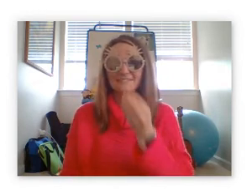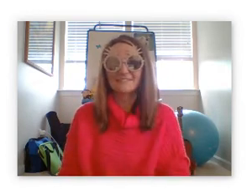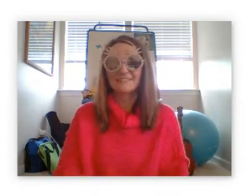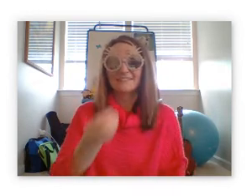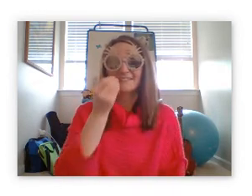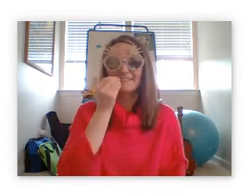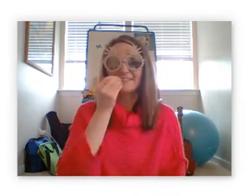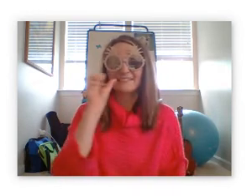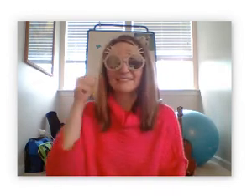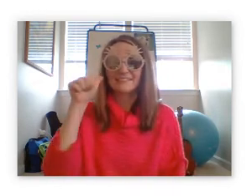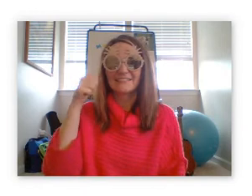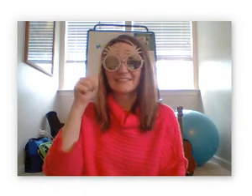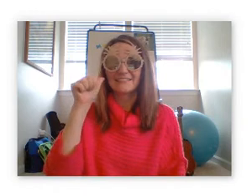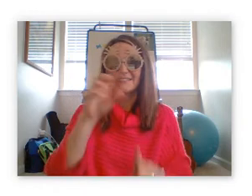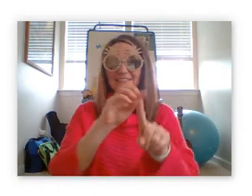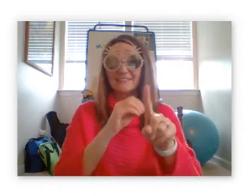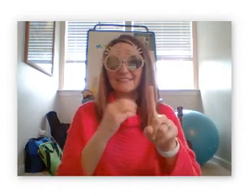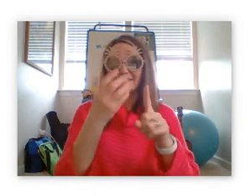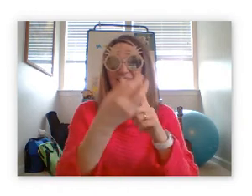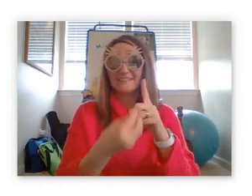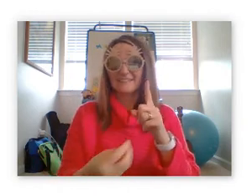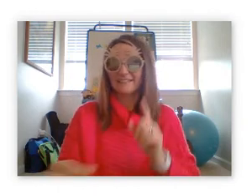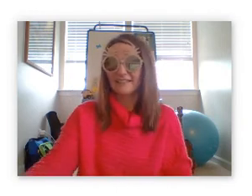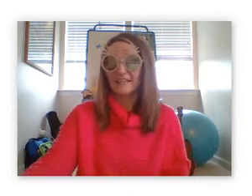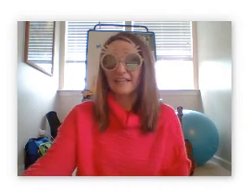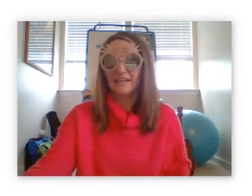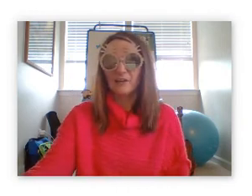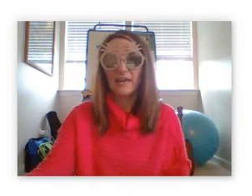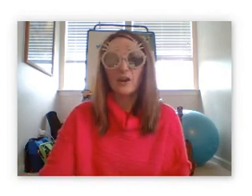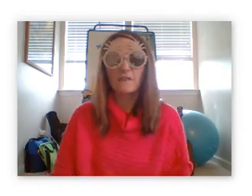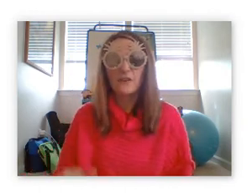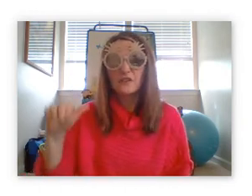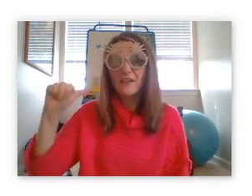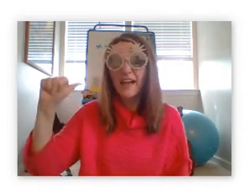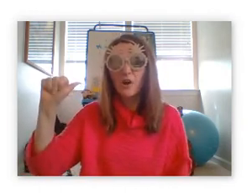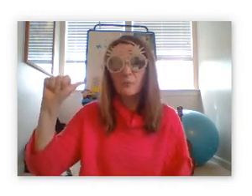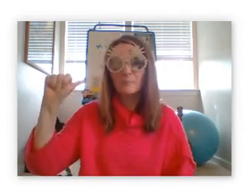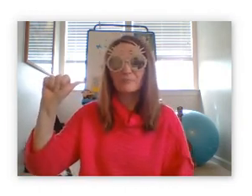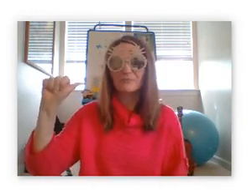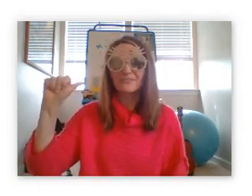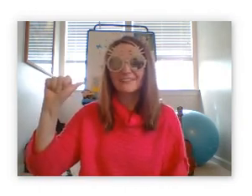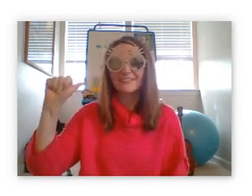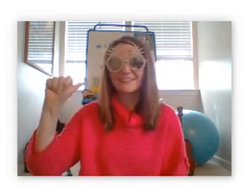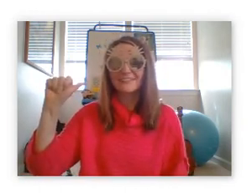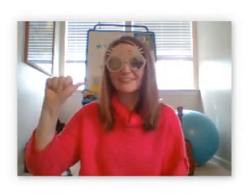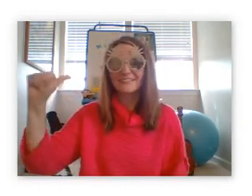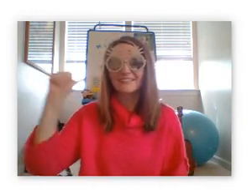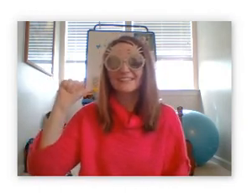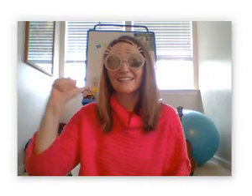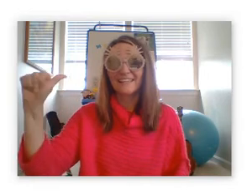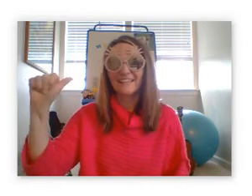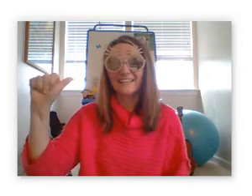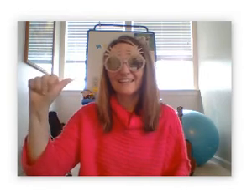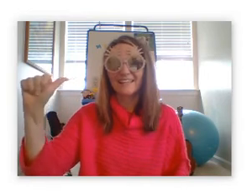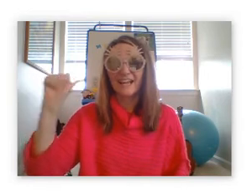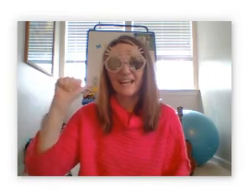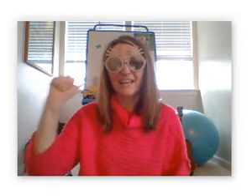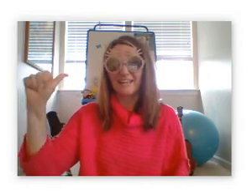eat, eat apples and bananas. I like to